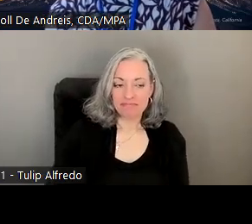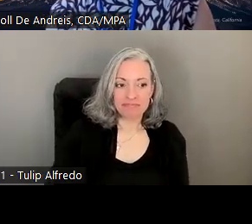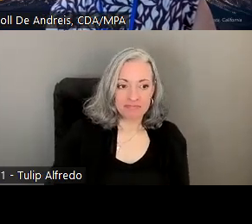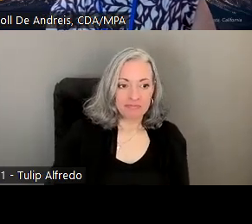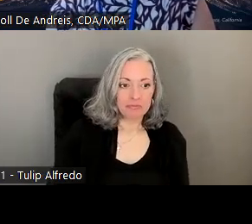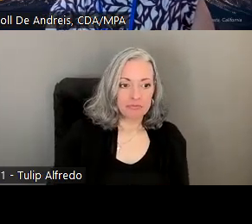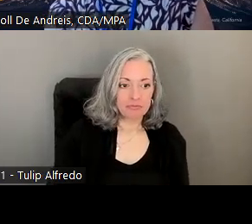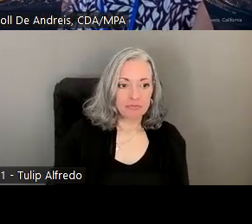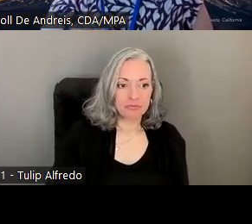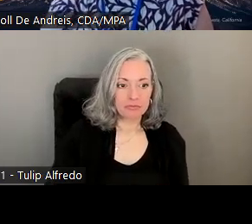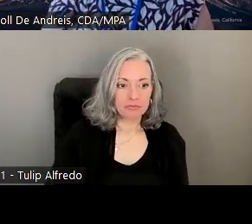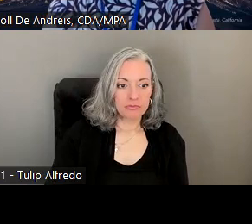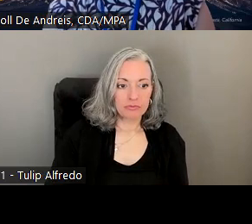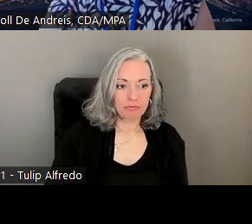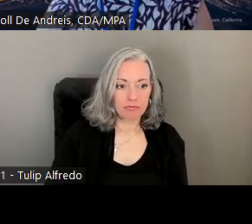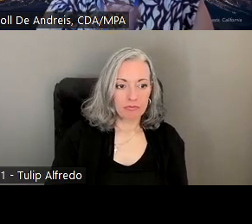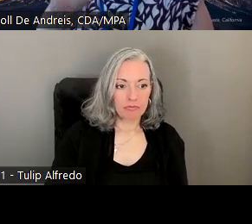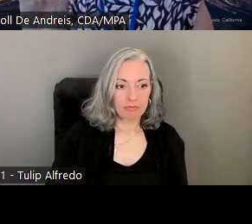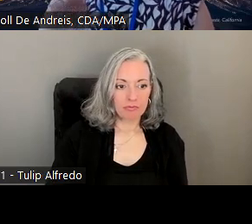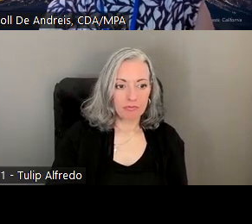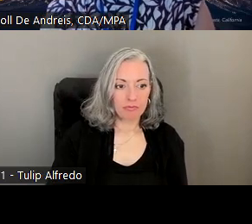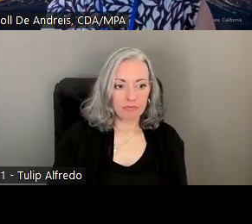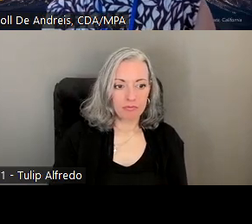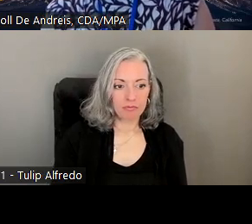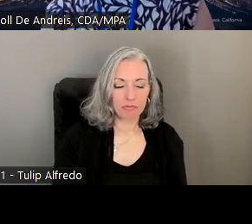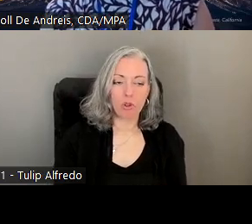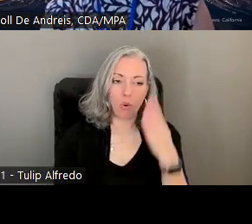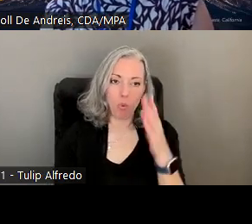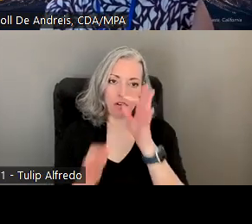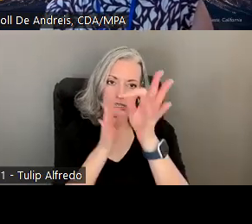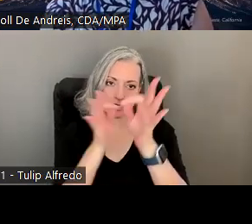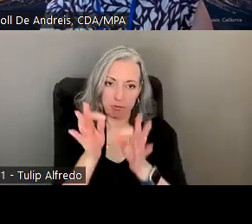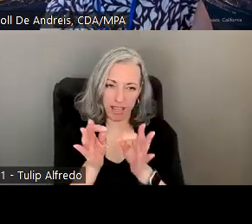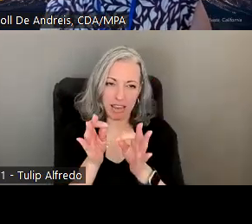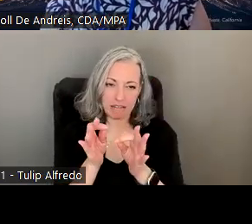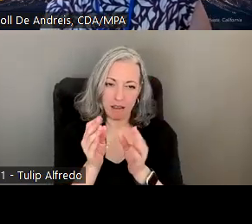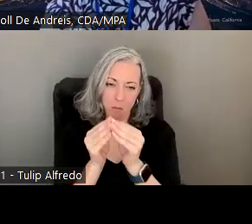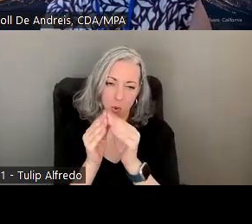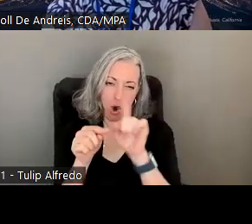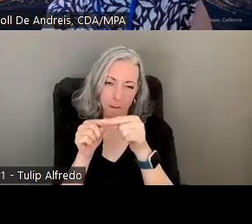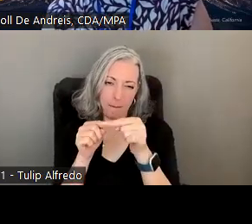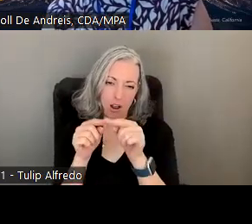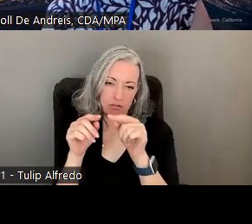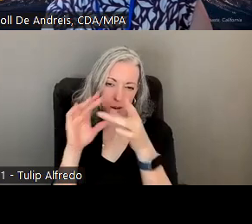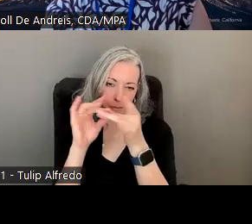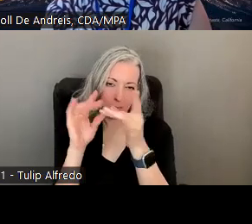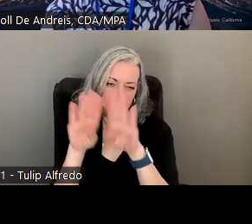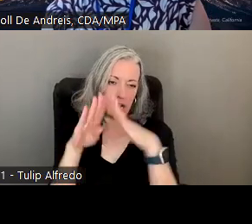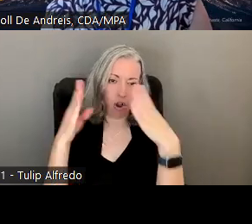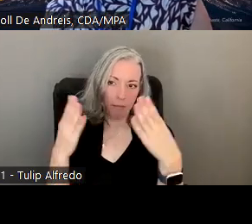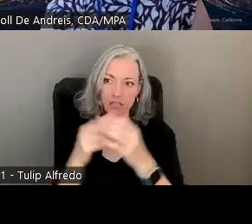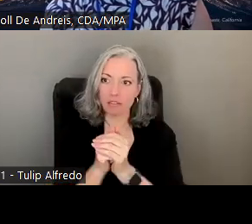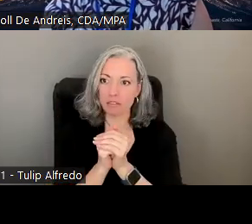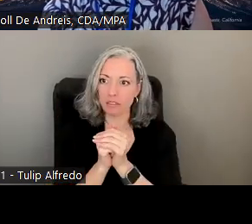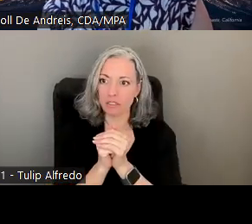So for our public comment, we will go over it at that time as well, but just to let you know, attendees join.